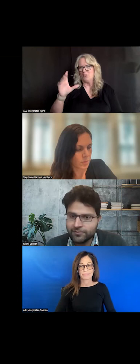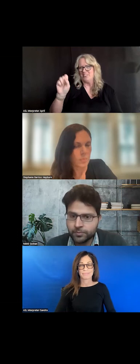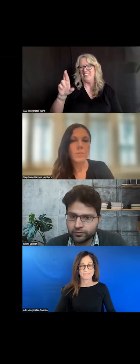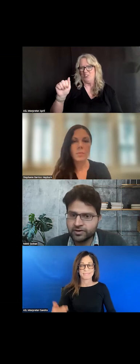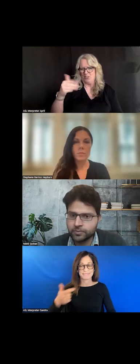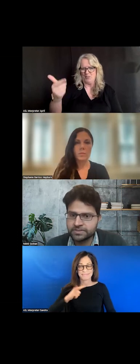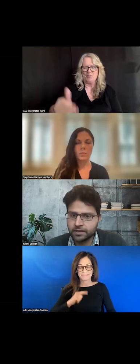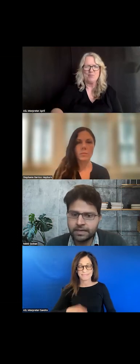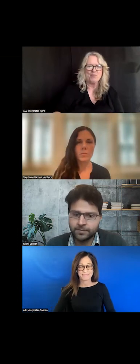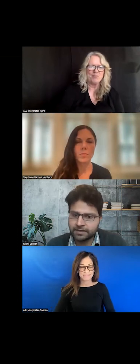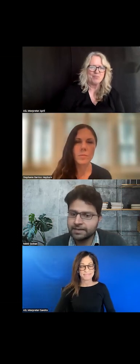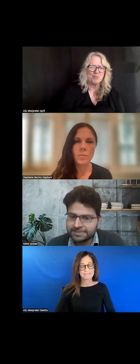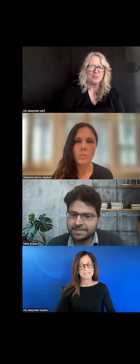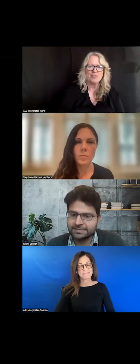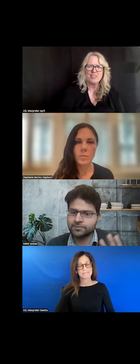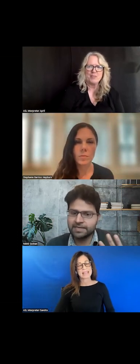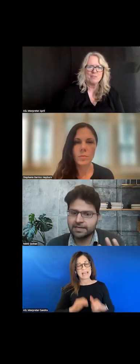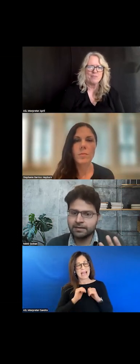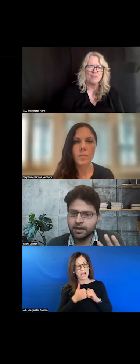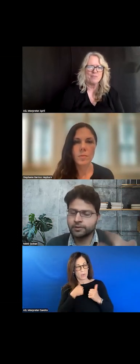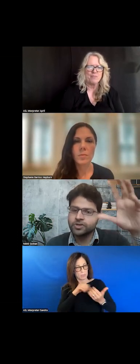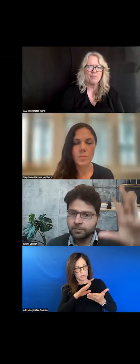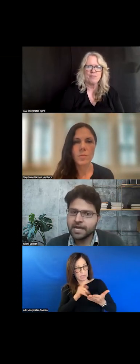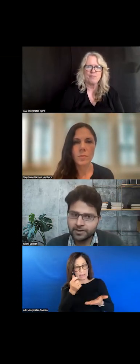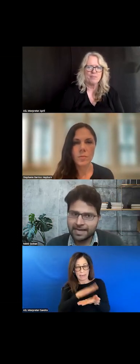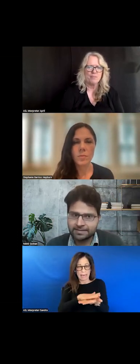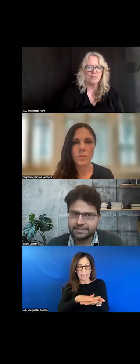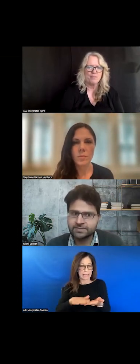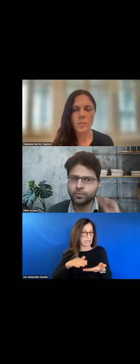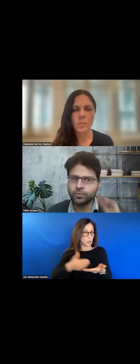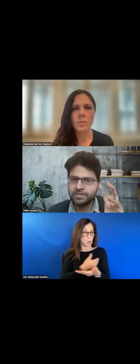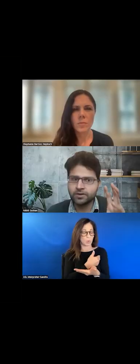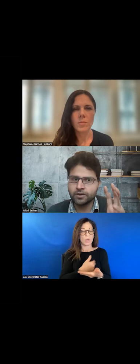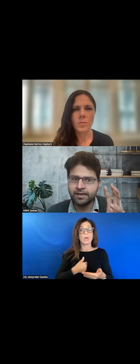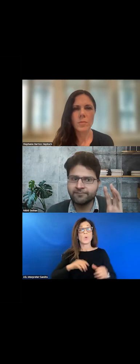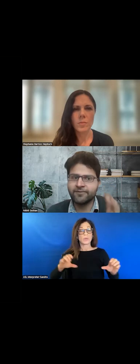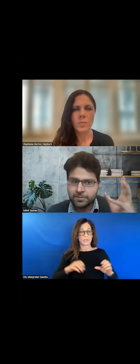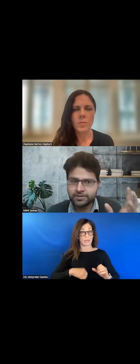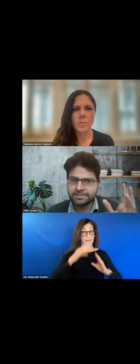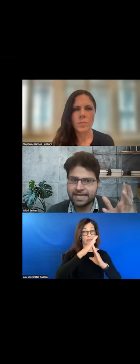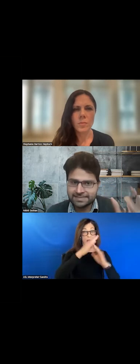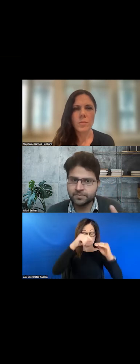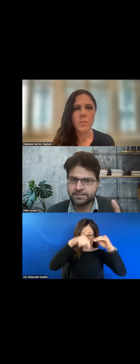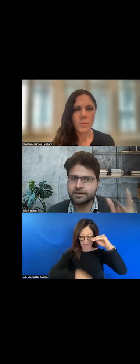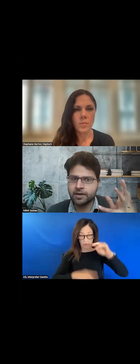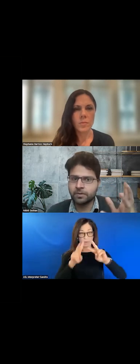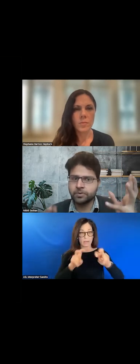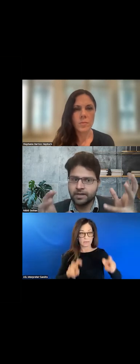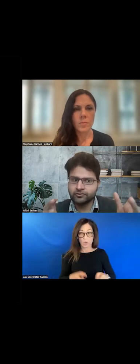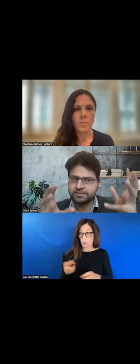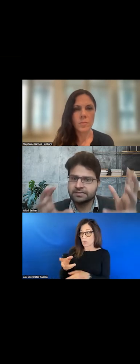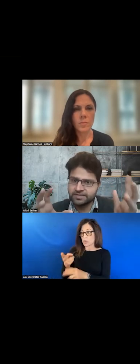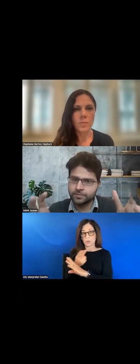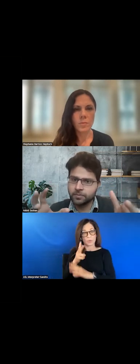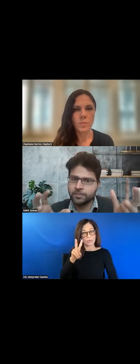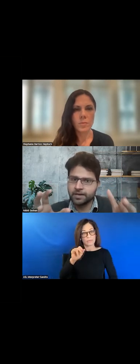the way we approached it was a little bit clean slate. So we did a top-down analysis where we took Vibrance estimates around the